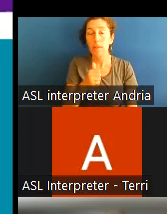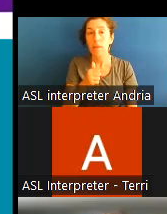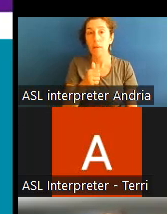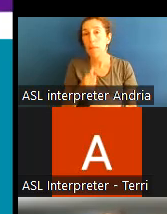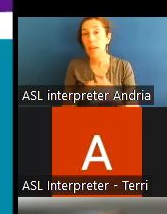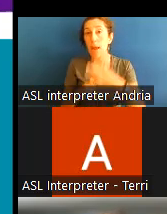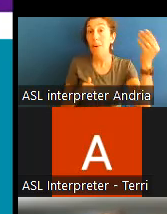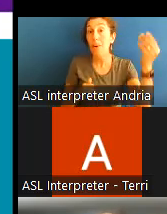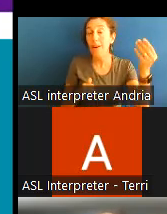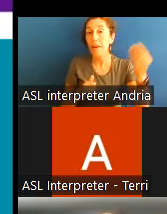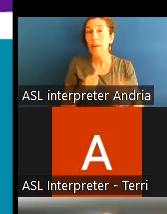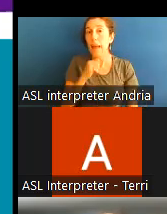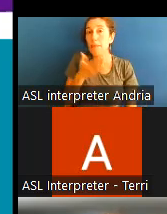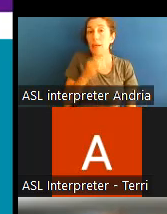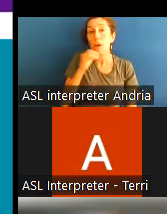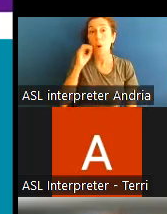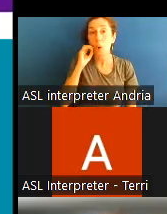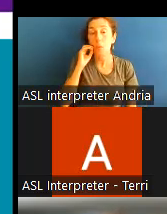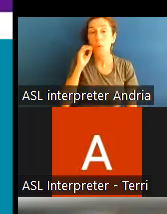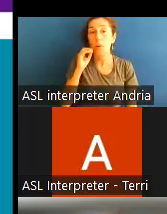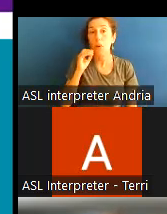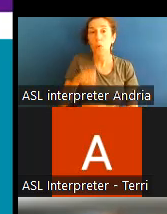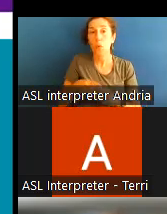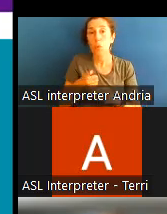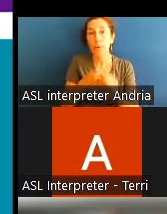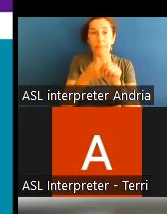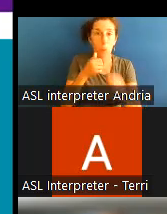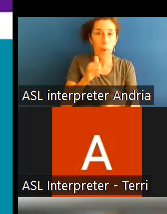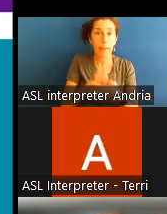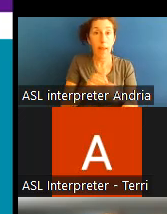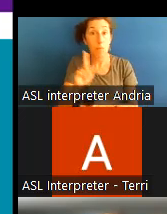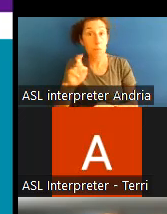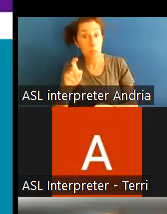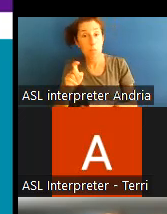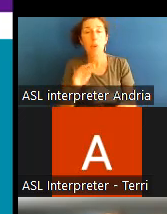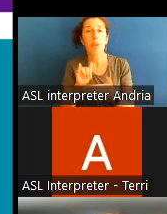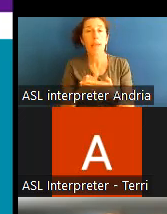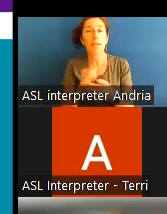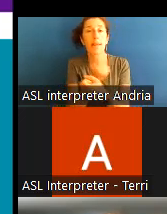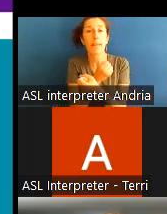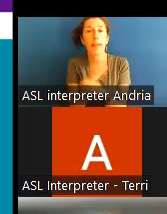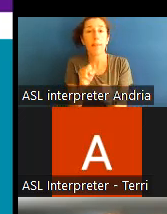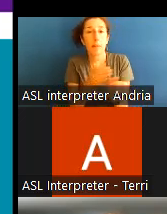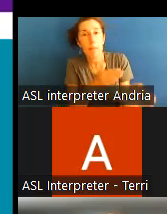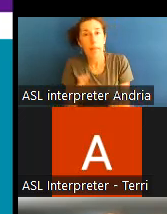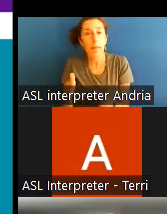This is a really good one to help them see where they're at. What would happen if you told them you did